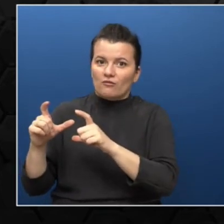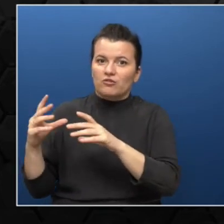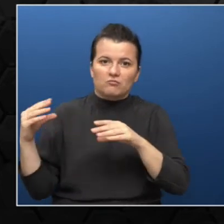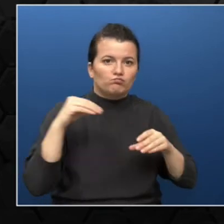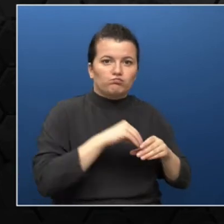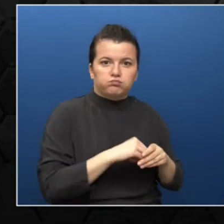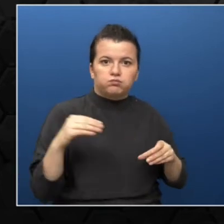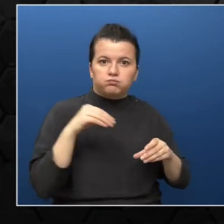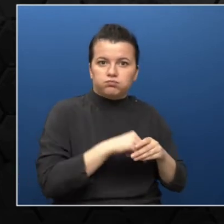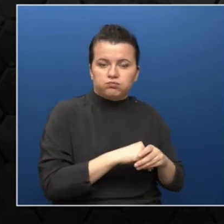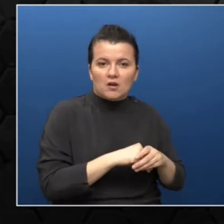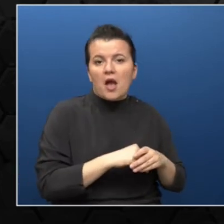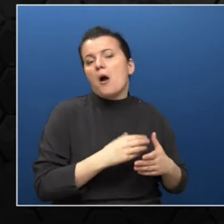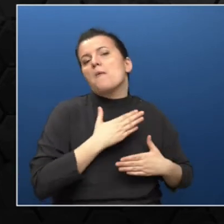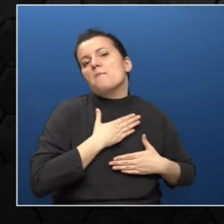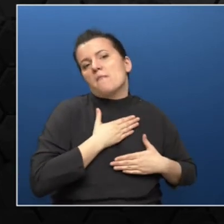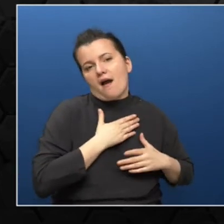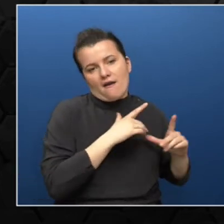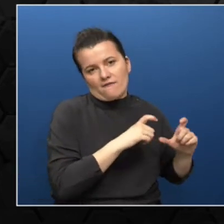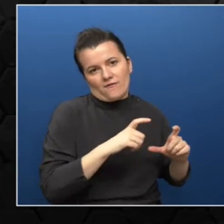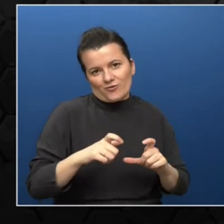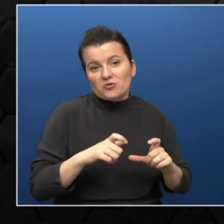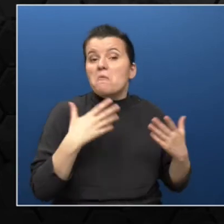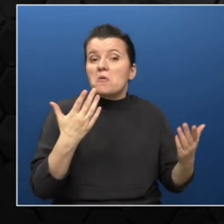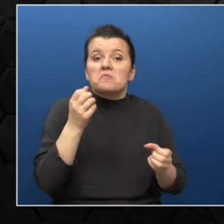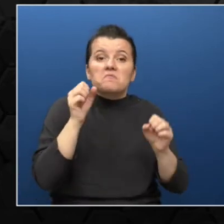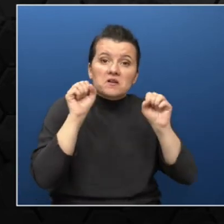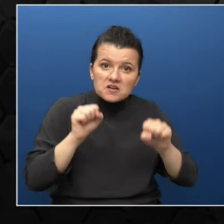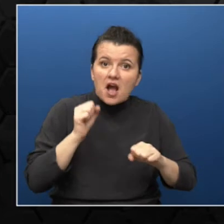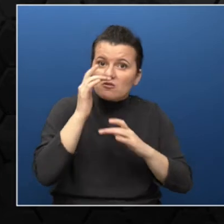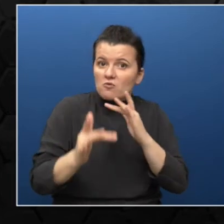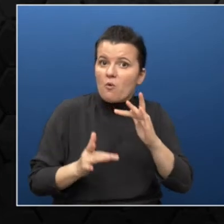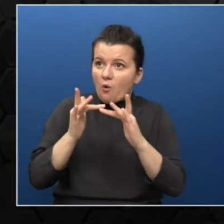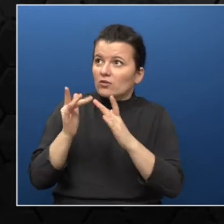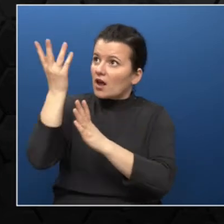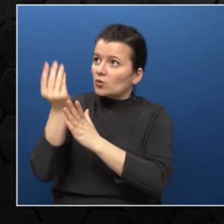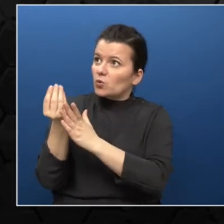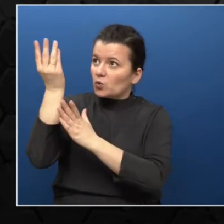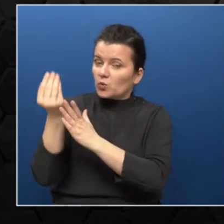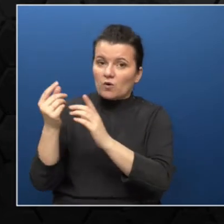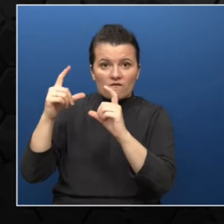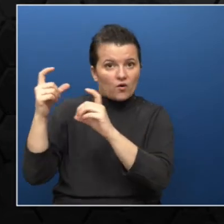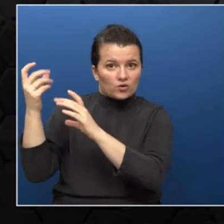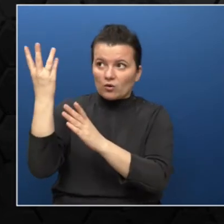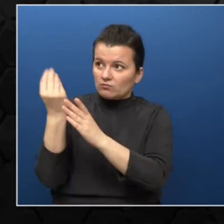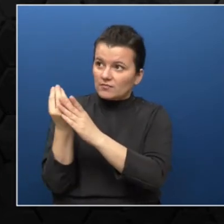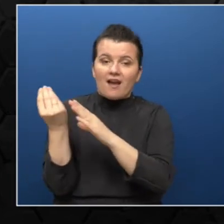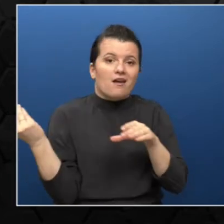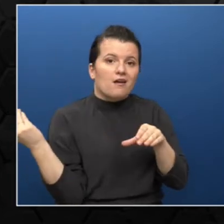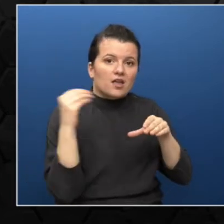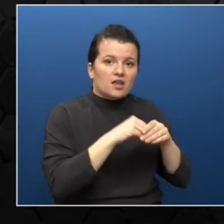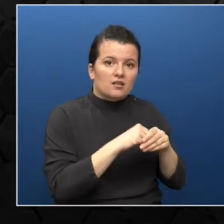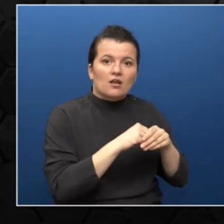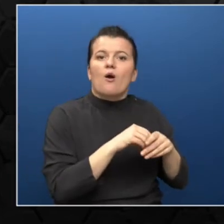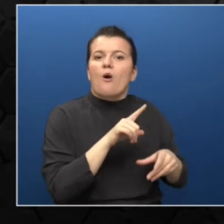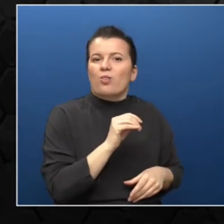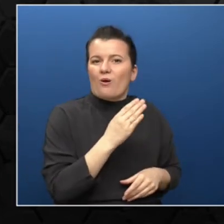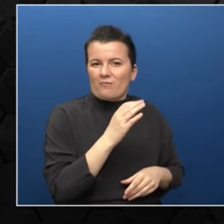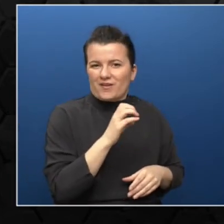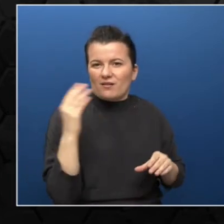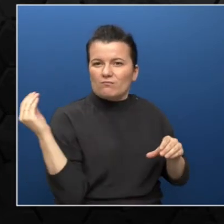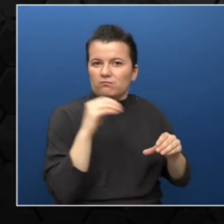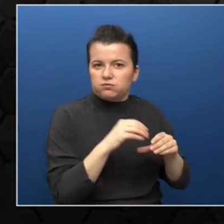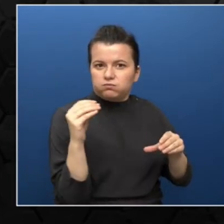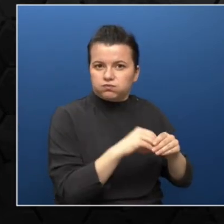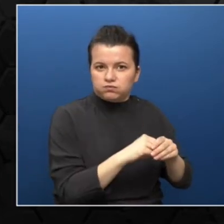the internet as your data set. Then you import them and label them in Lobe, and Lobe